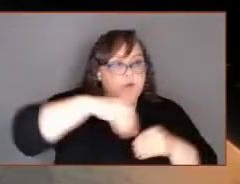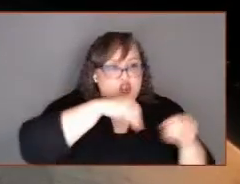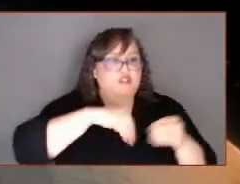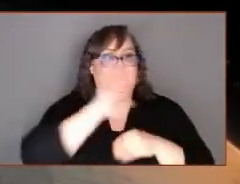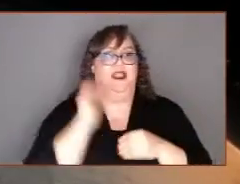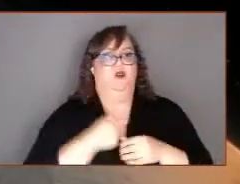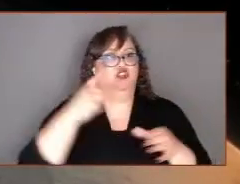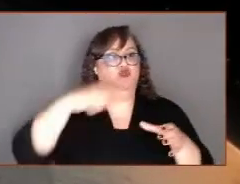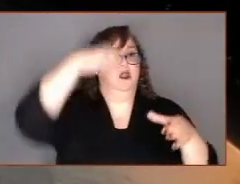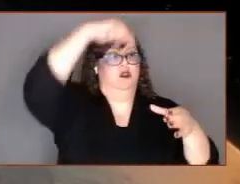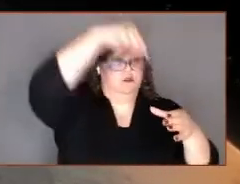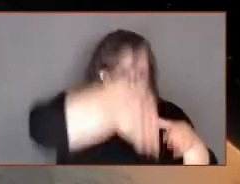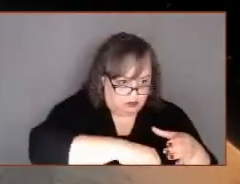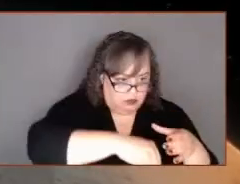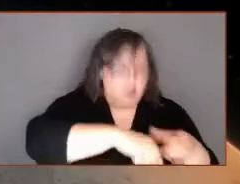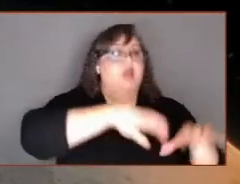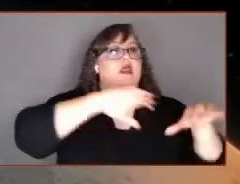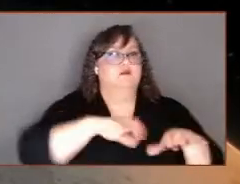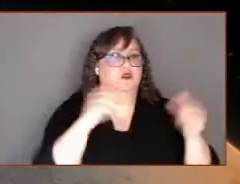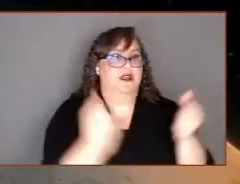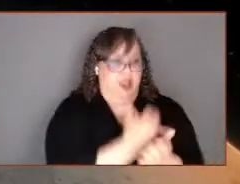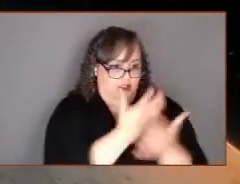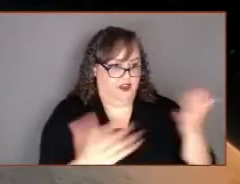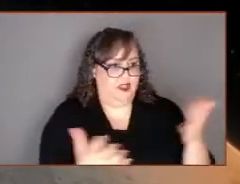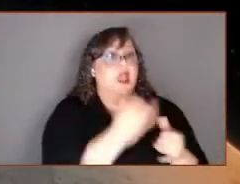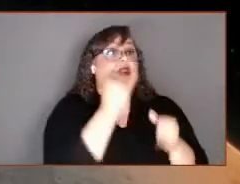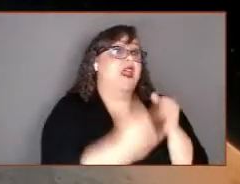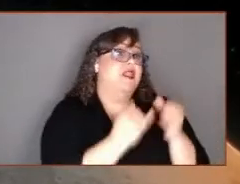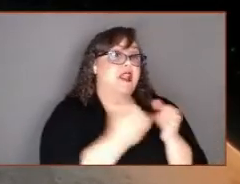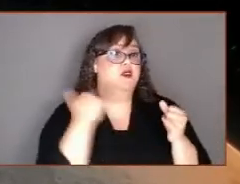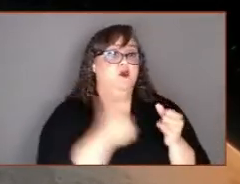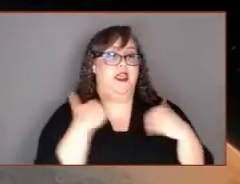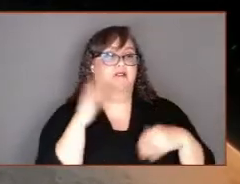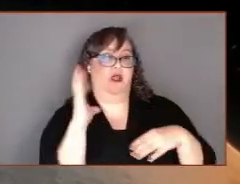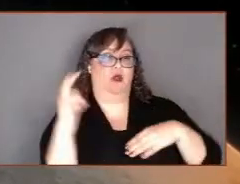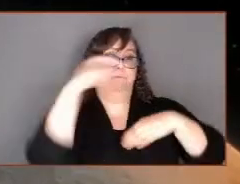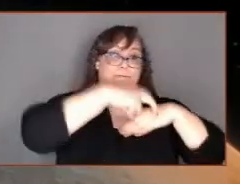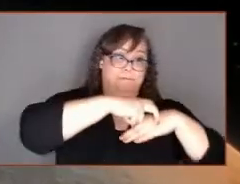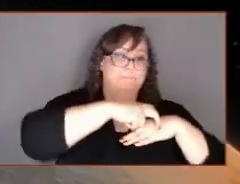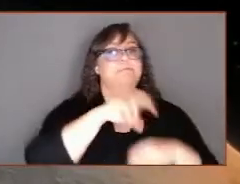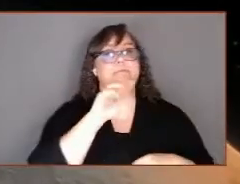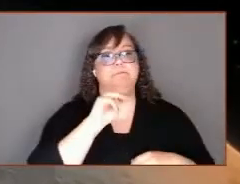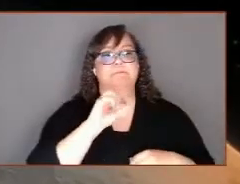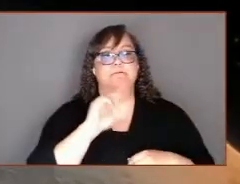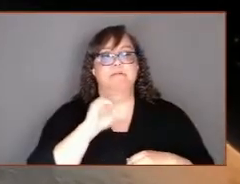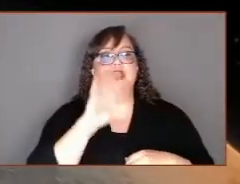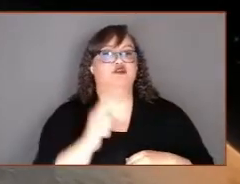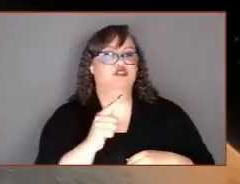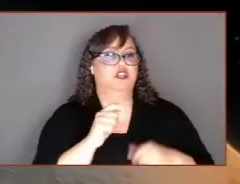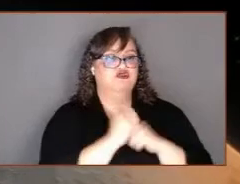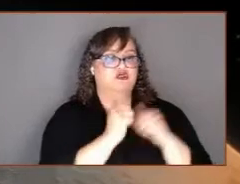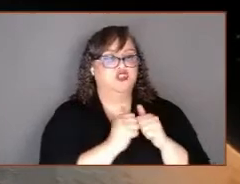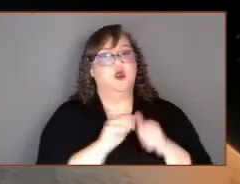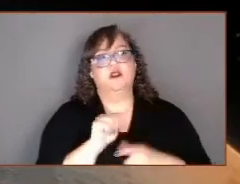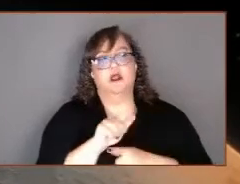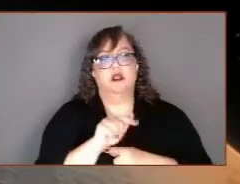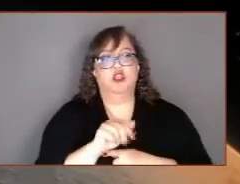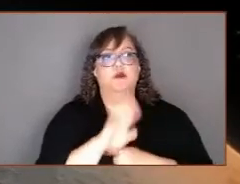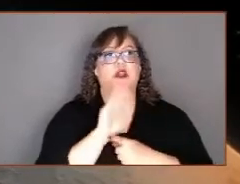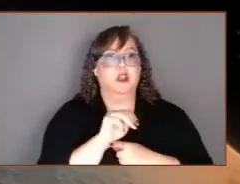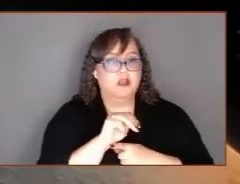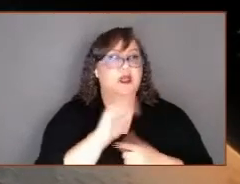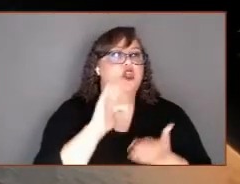stay down there and do the whole process as well. And then lastly, you have our mounting structure. It's an aluminum railing system, low friction carts that's able to move